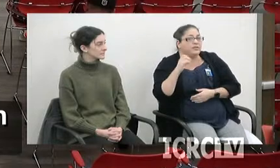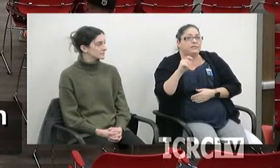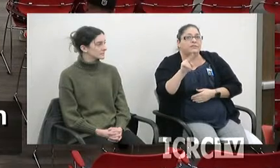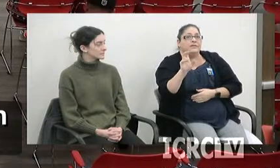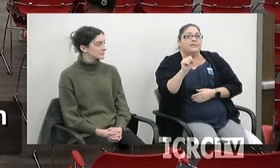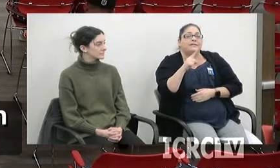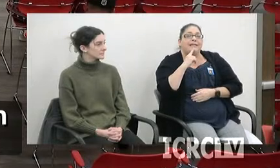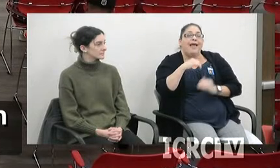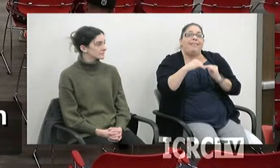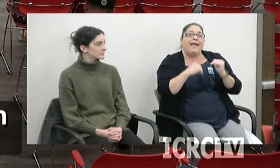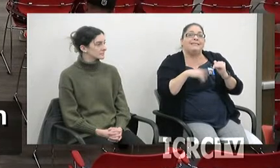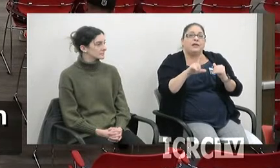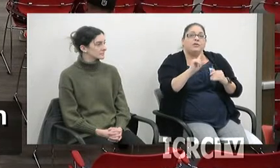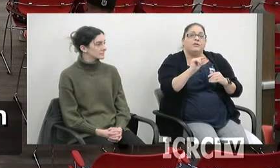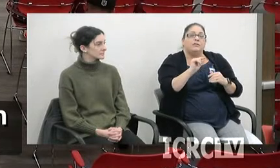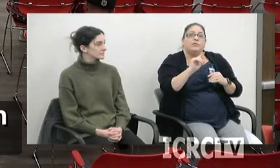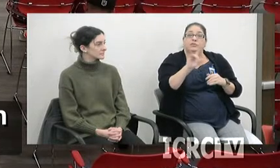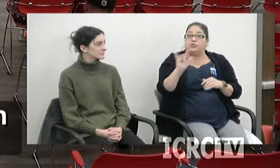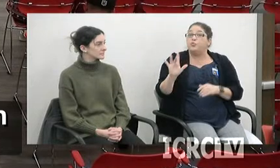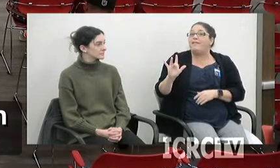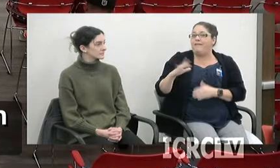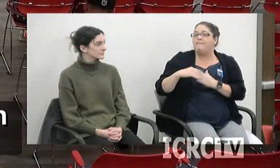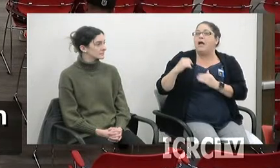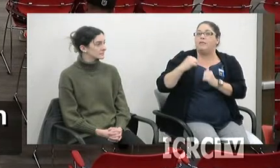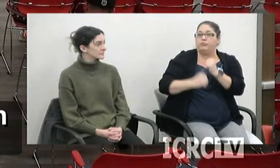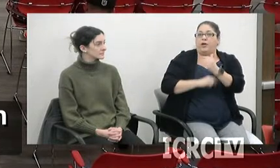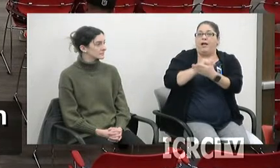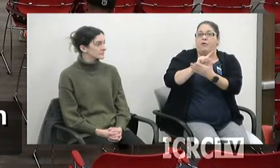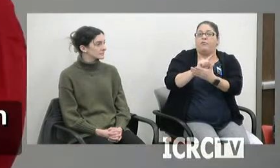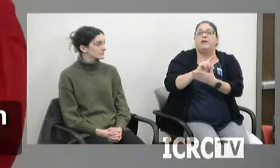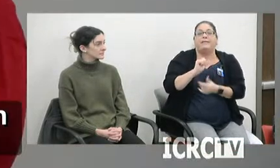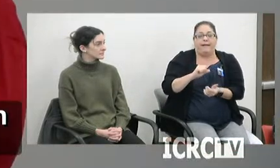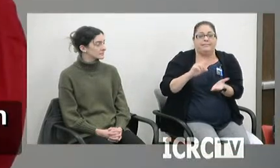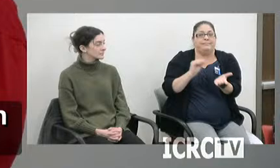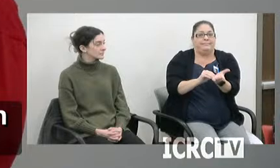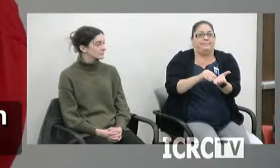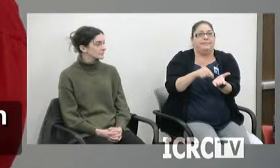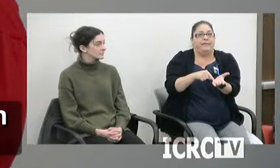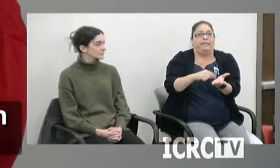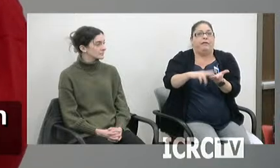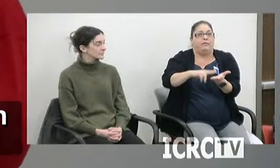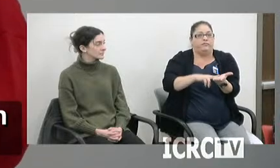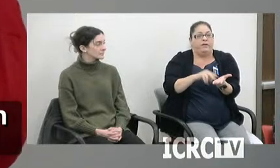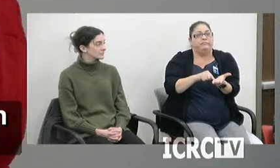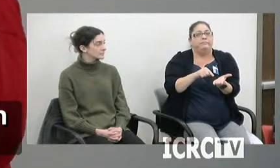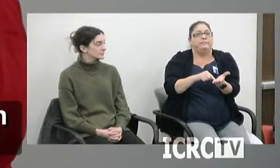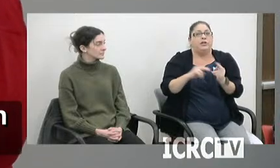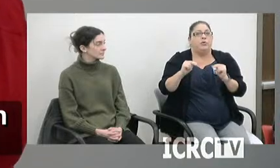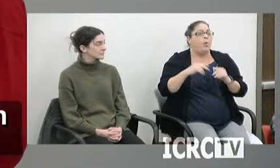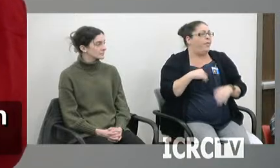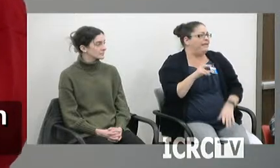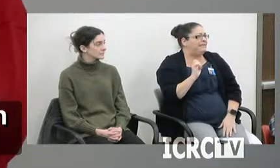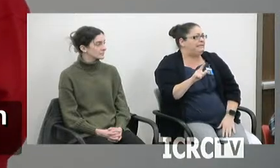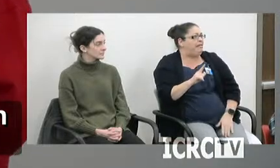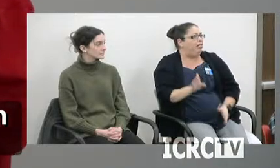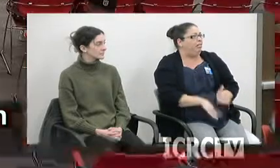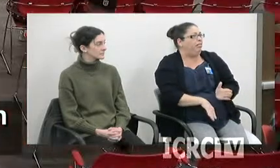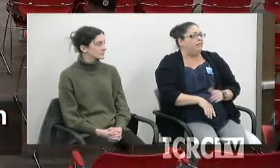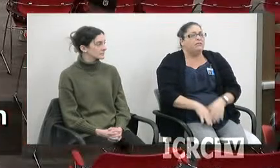school rate, It's $25 an hour. It's negotiated in the $25. contract. Yeah, okay, So. that's a deal.